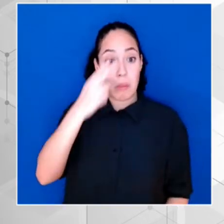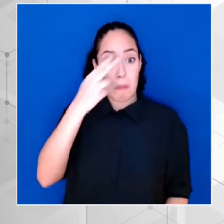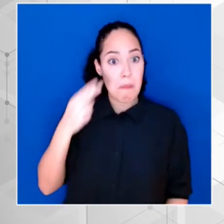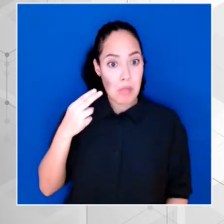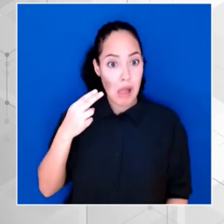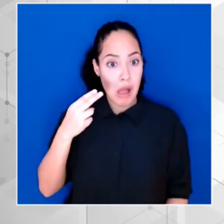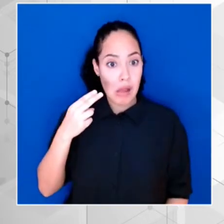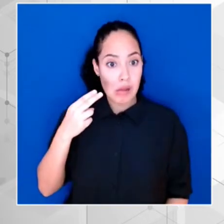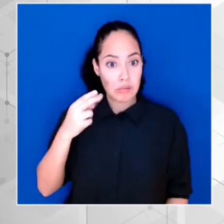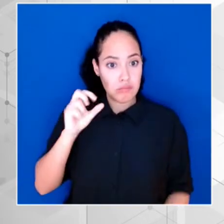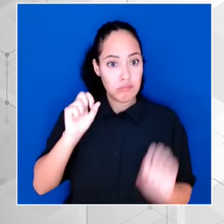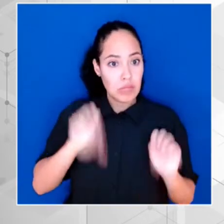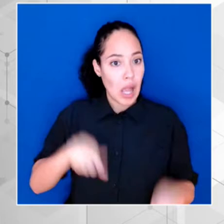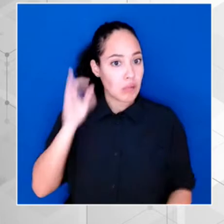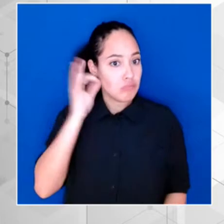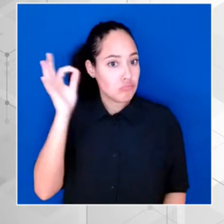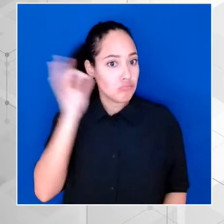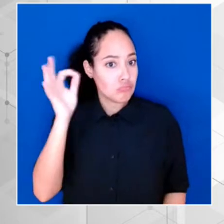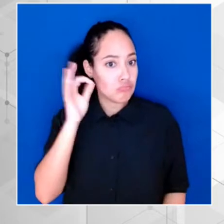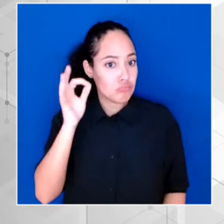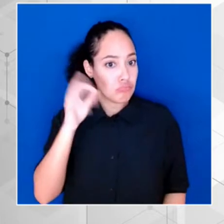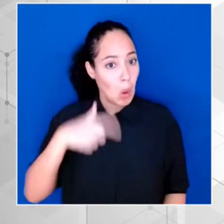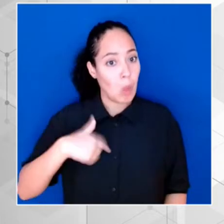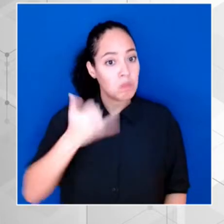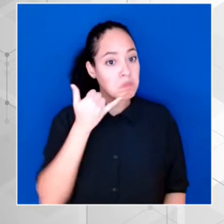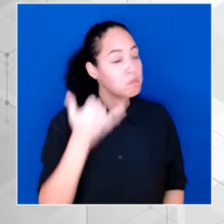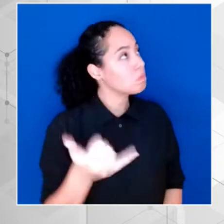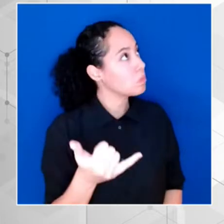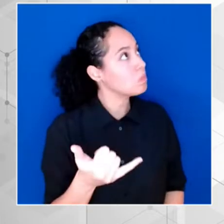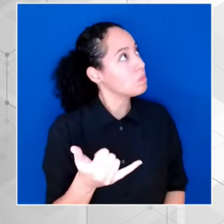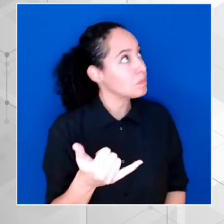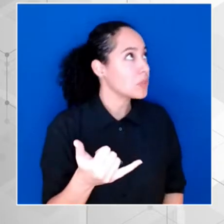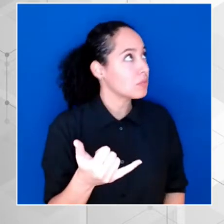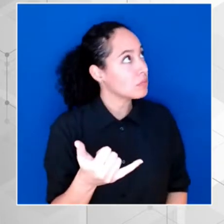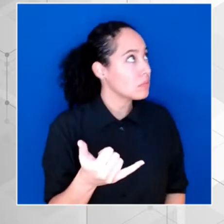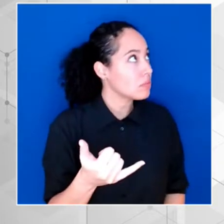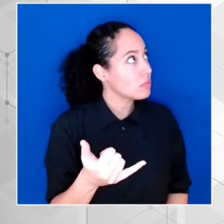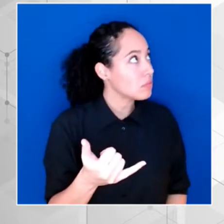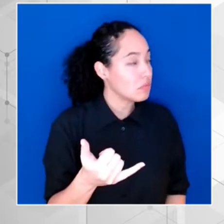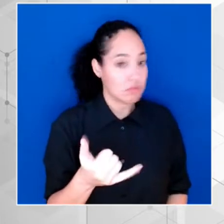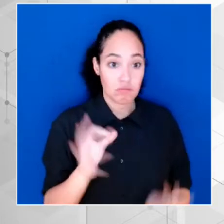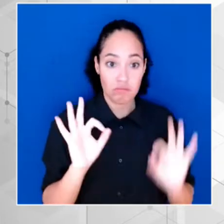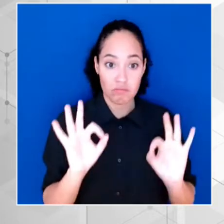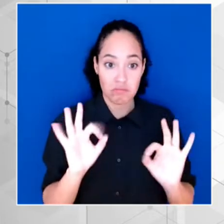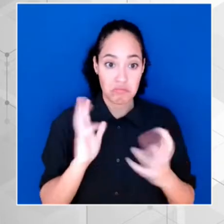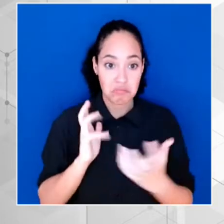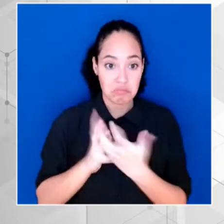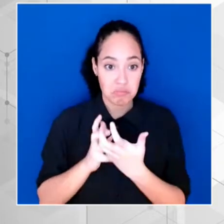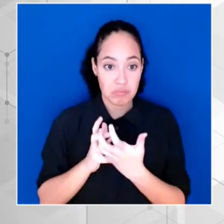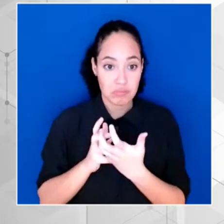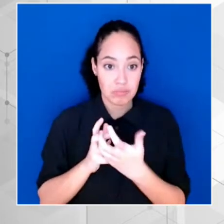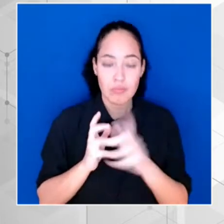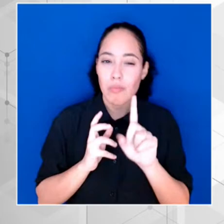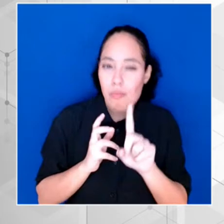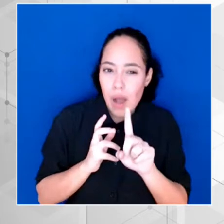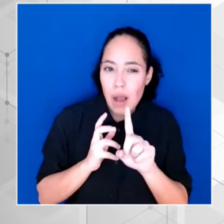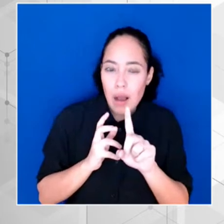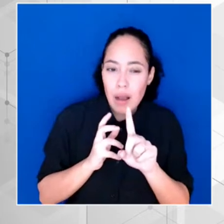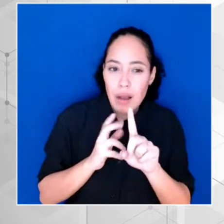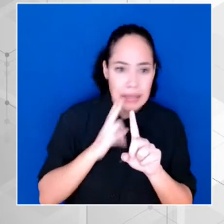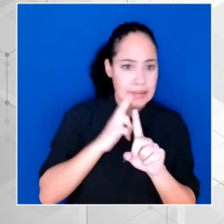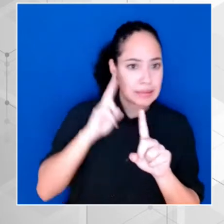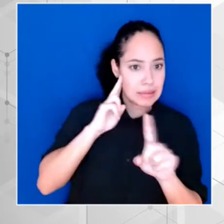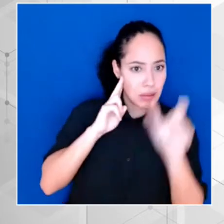listen to a phone call doesn't work for someone who's deaf. Then think about a conference call with people talking over each other. That can become